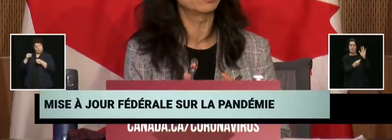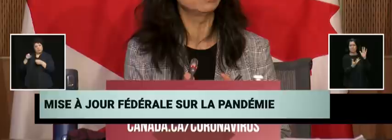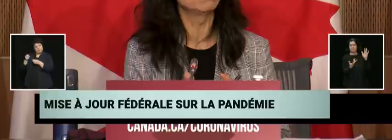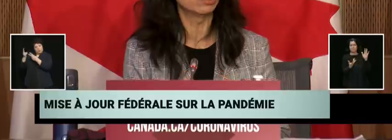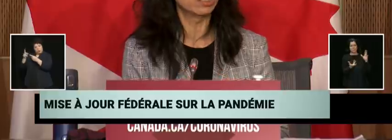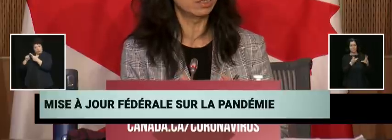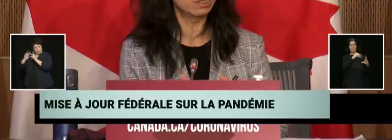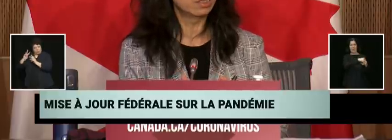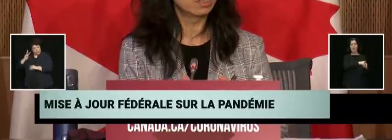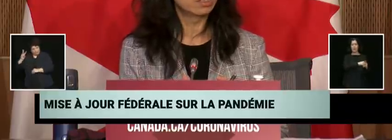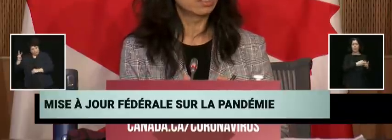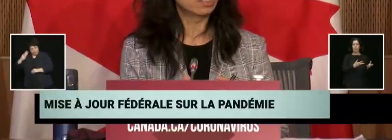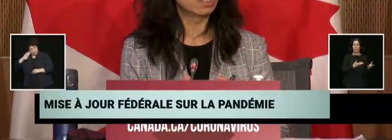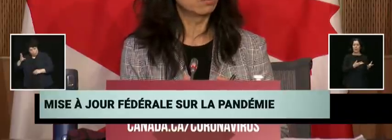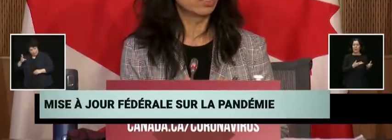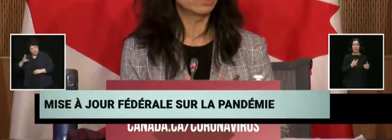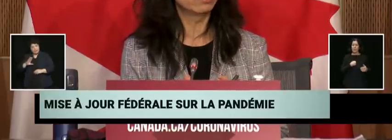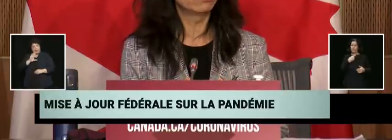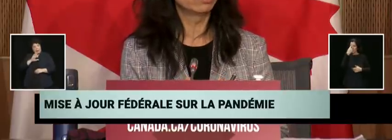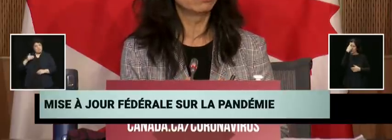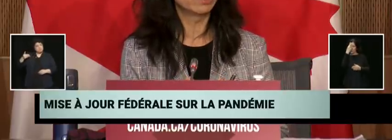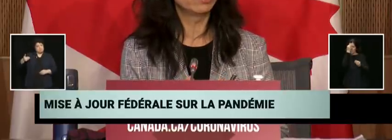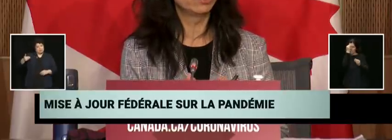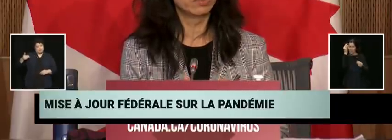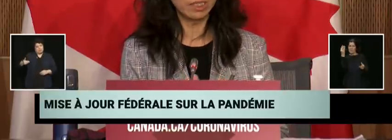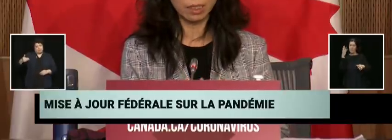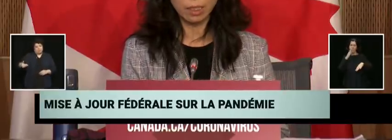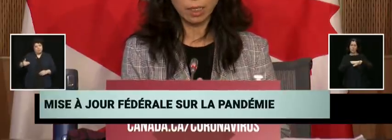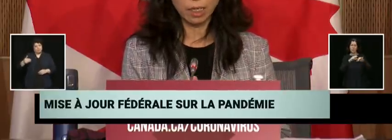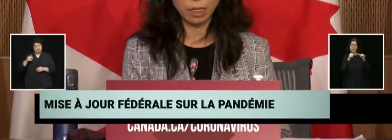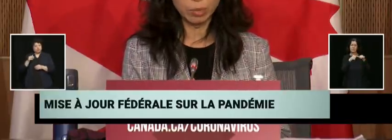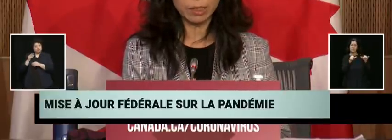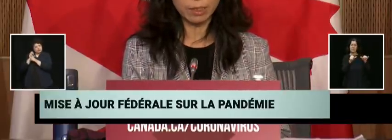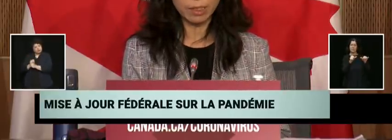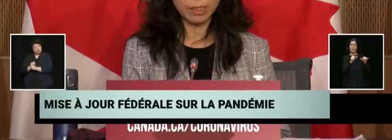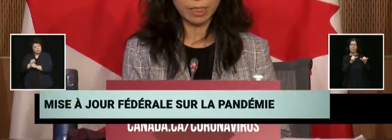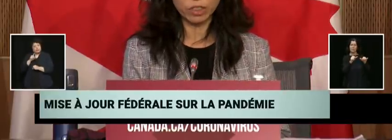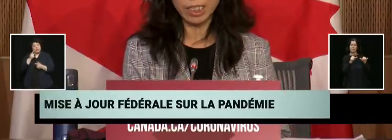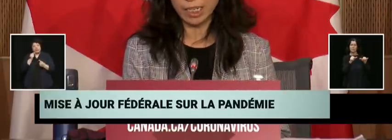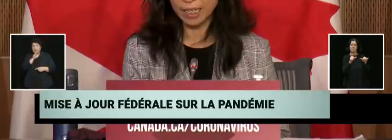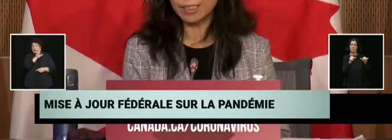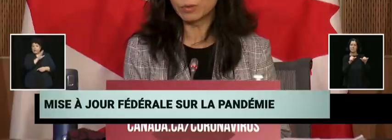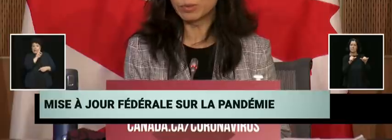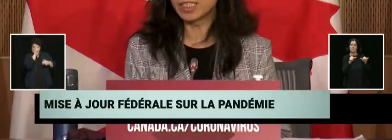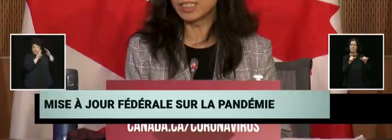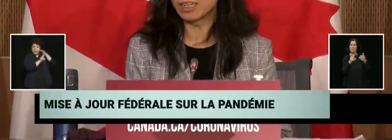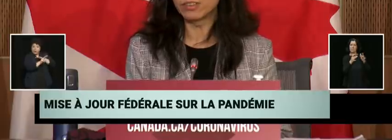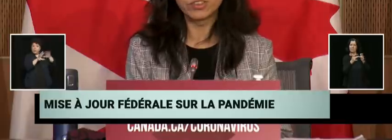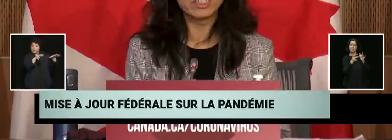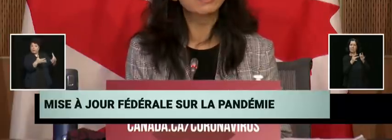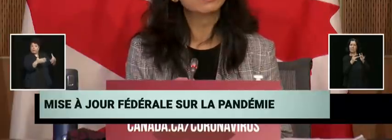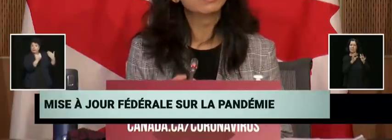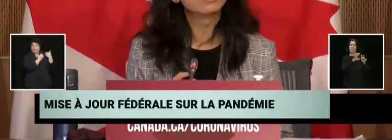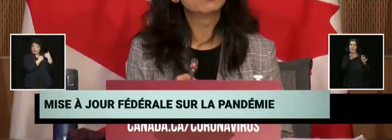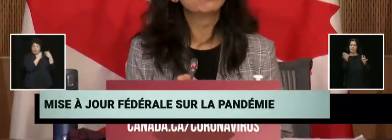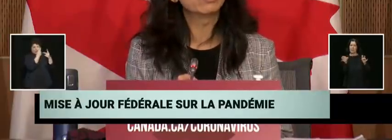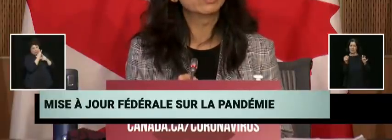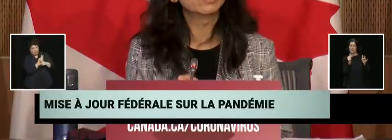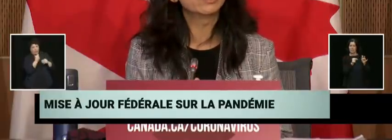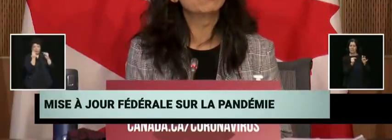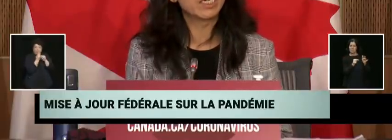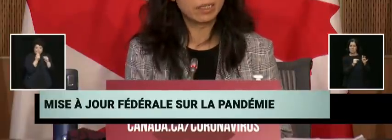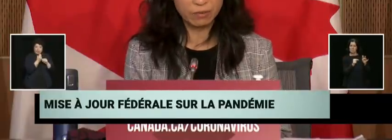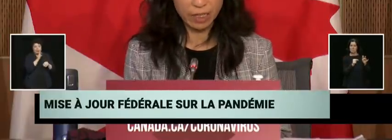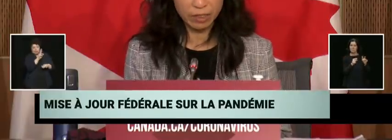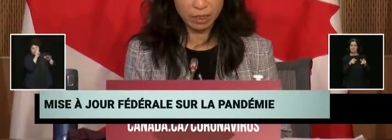is what the modeling working group is doing, but essentially, yes, will be the answer. We're